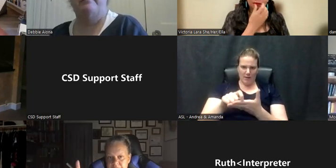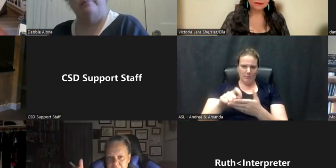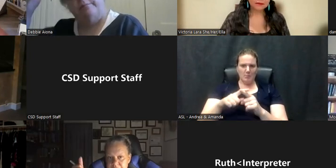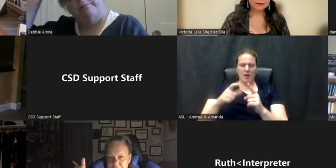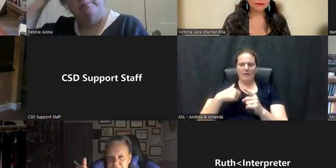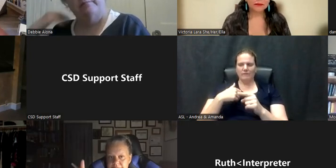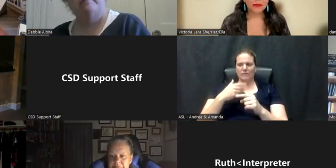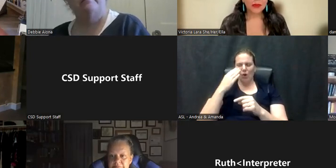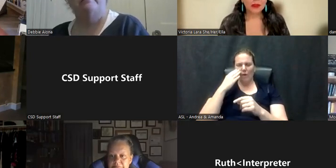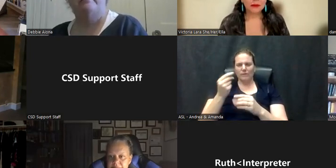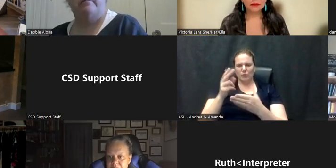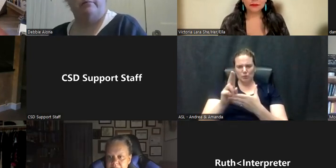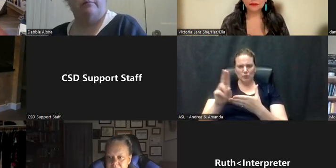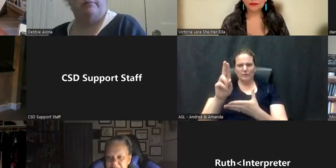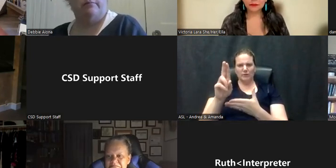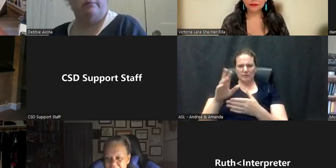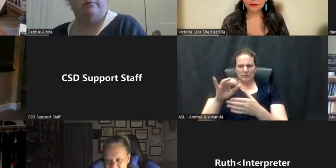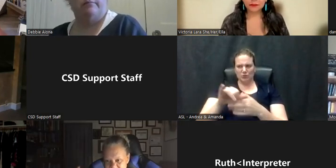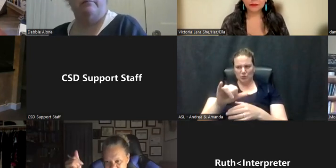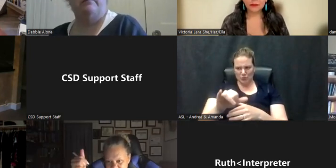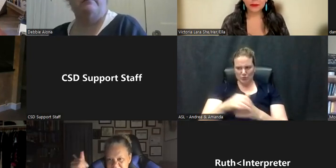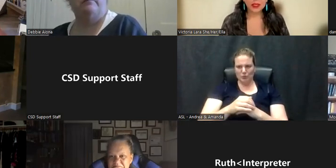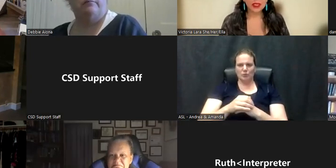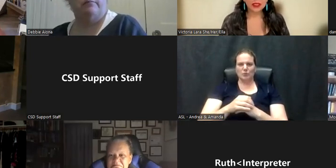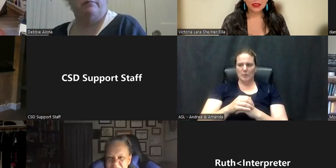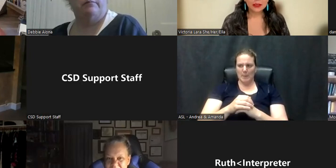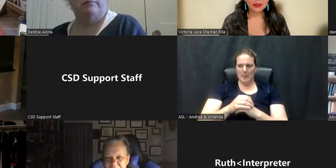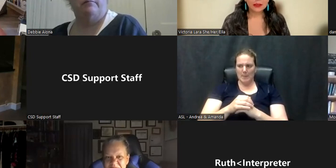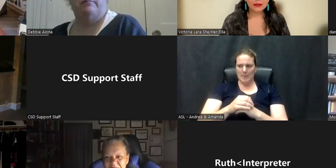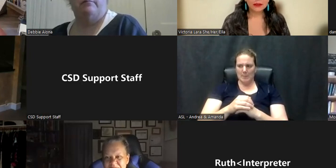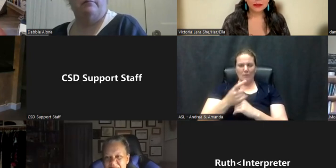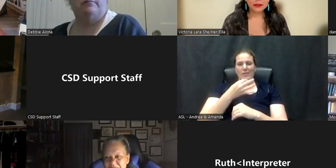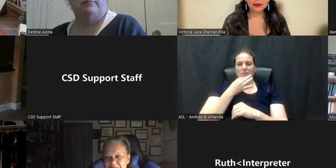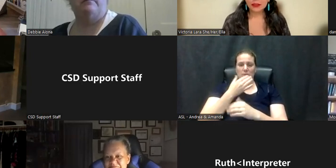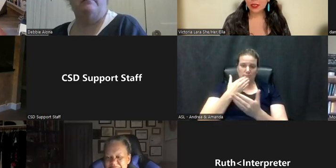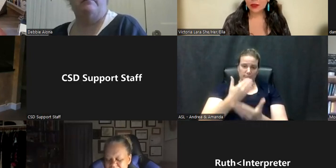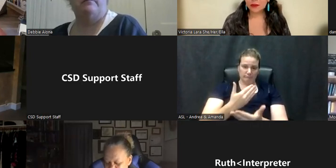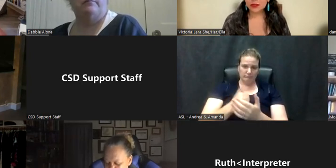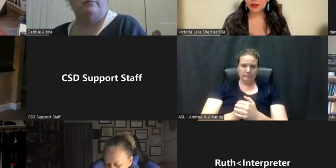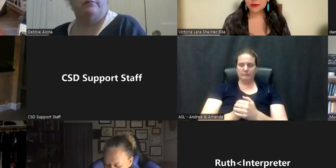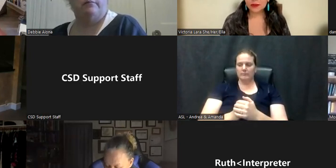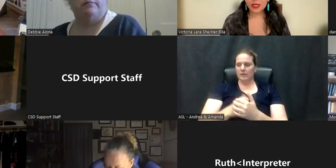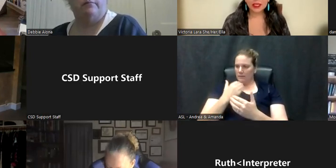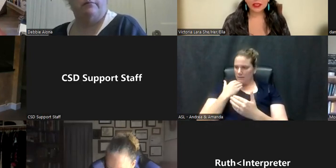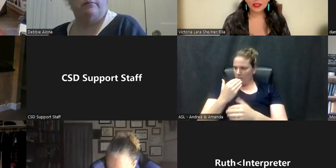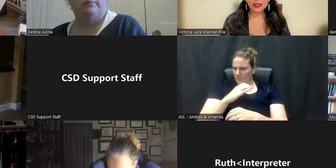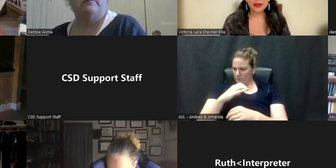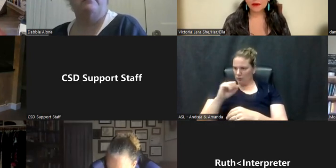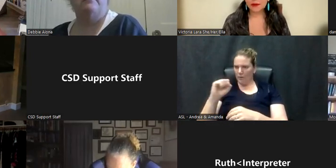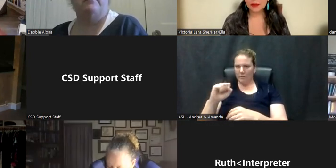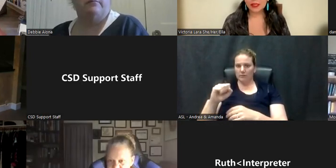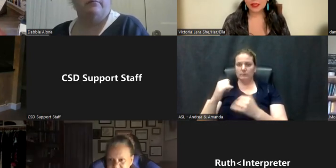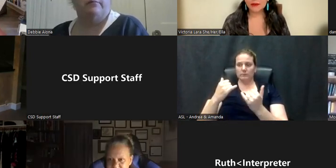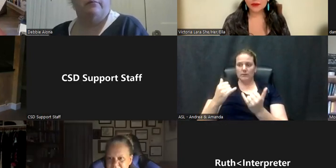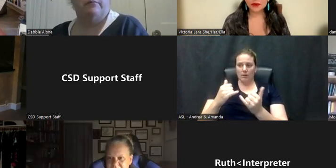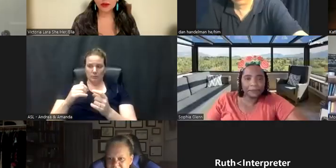there's a couple universities as well for experts. Thank you. Thank you, Commissioner Sophia. And again, I